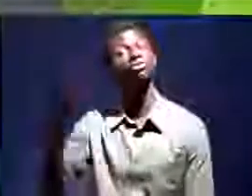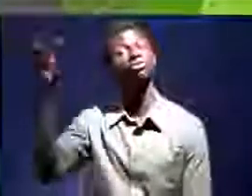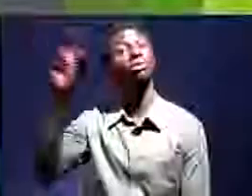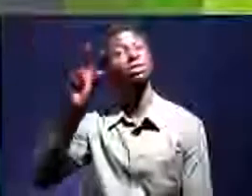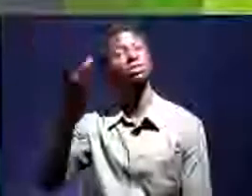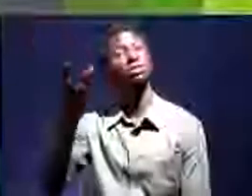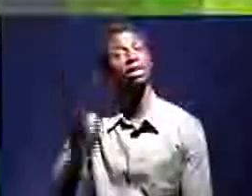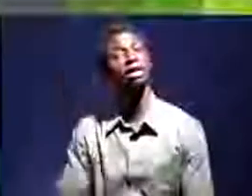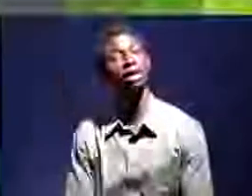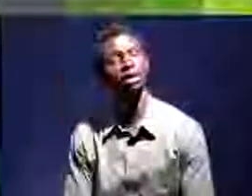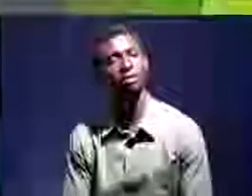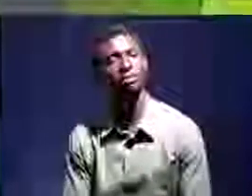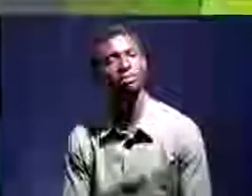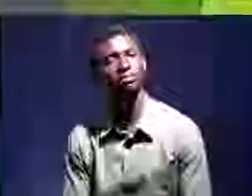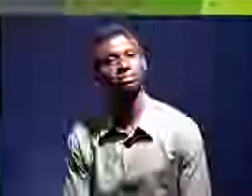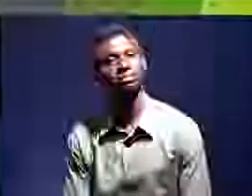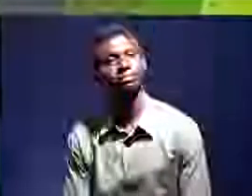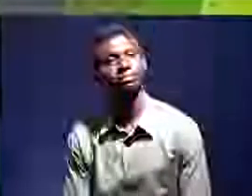In Simiyu,